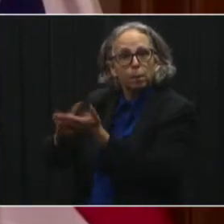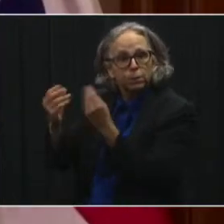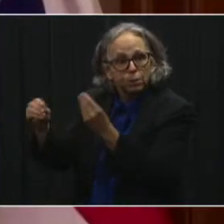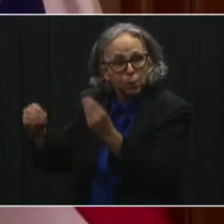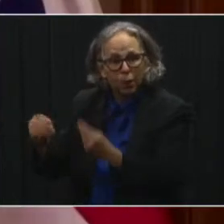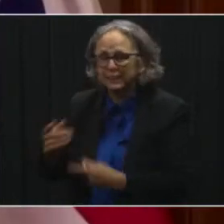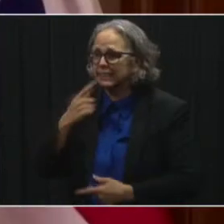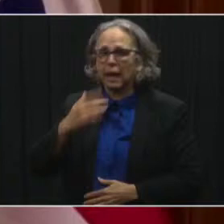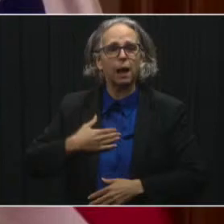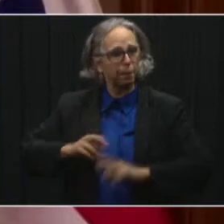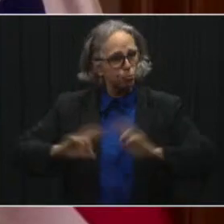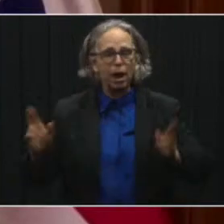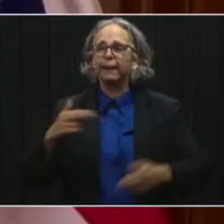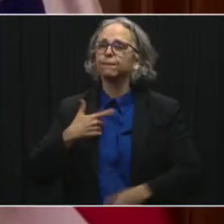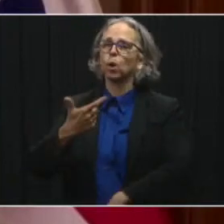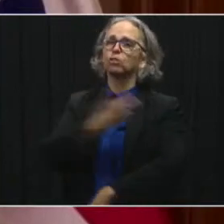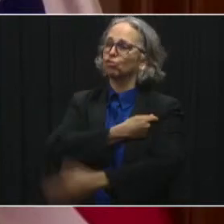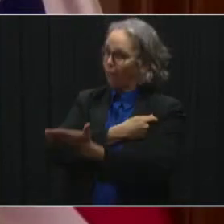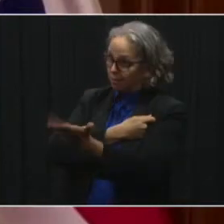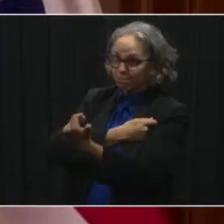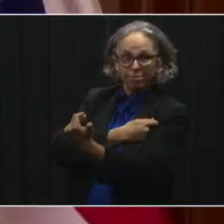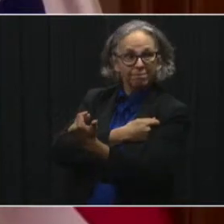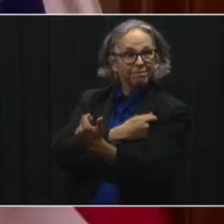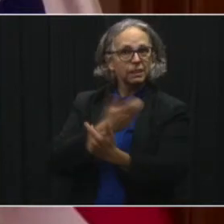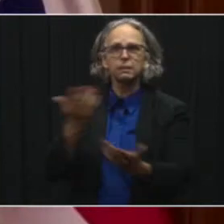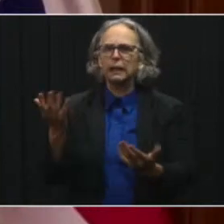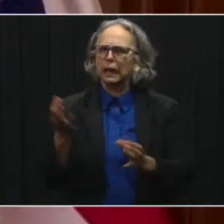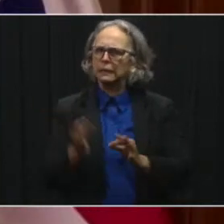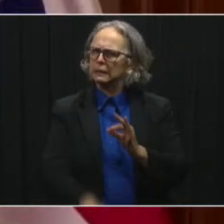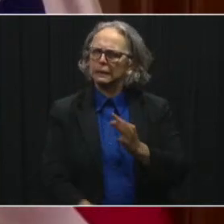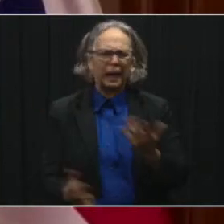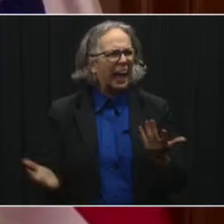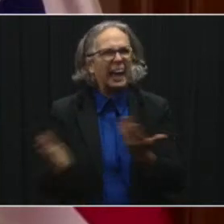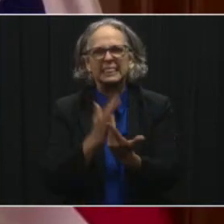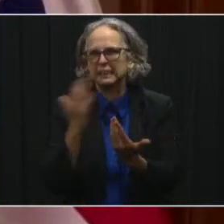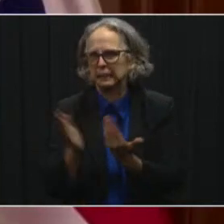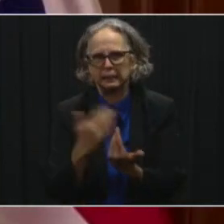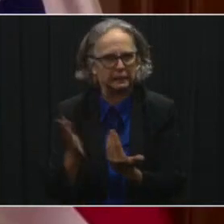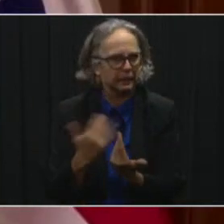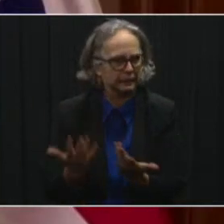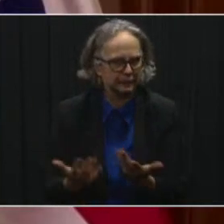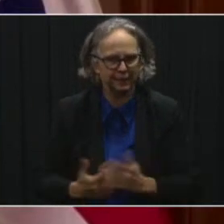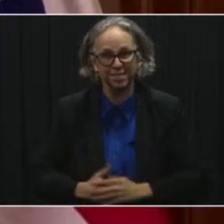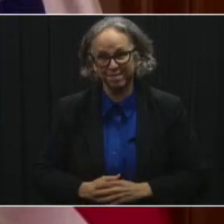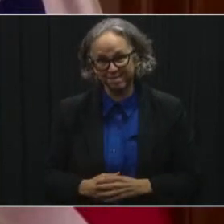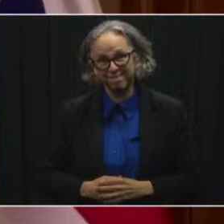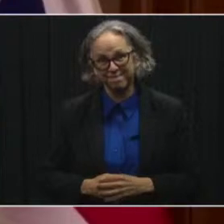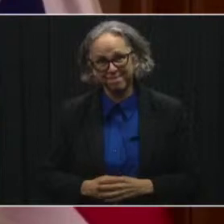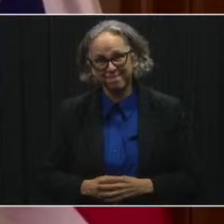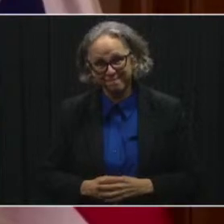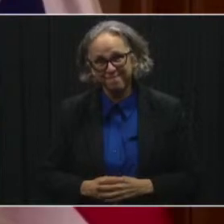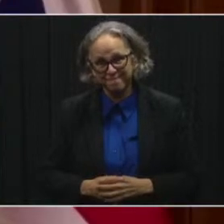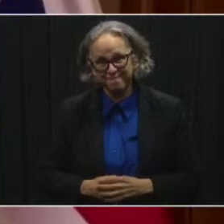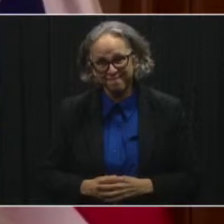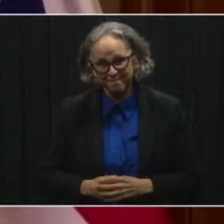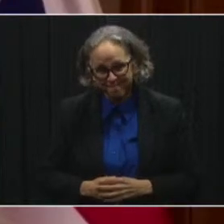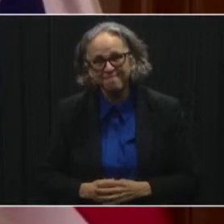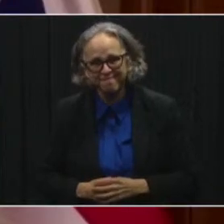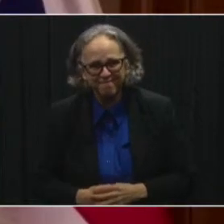the shot. They give you the shot and you are on the path to being very well protected.